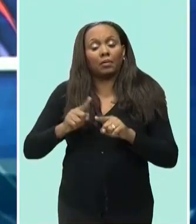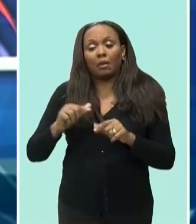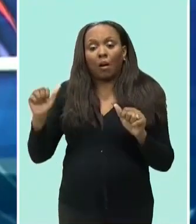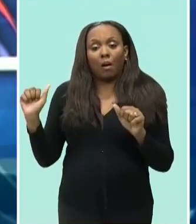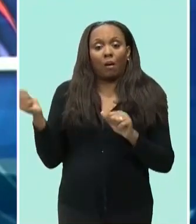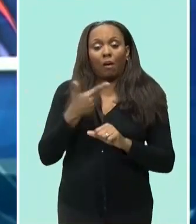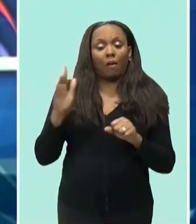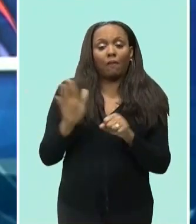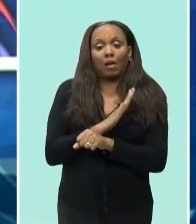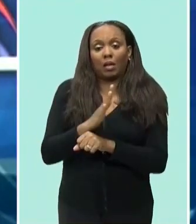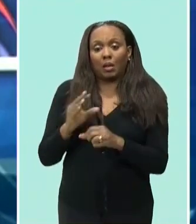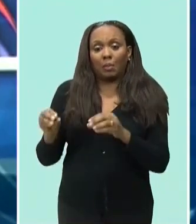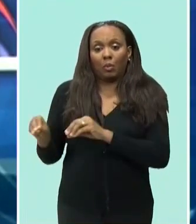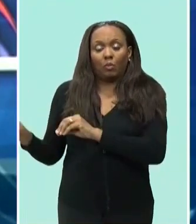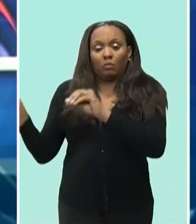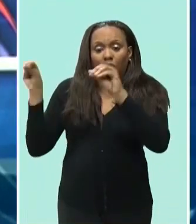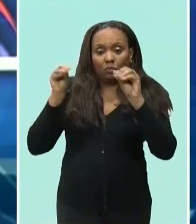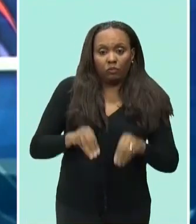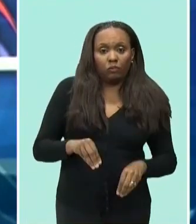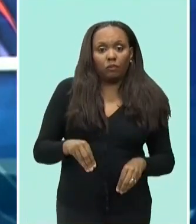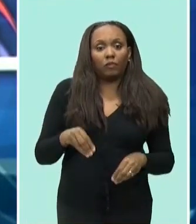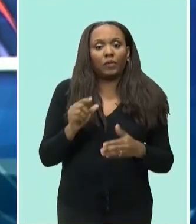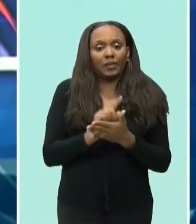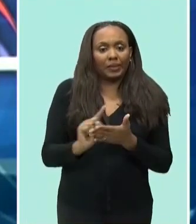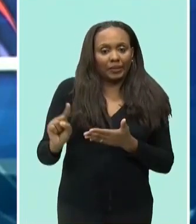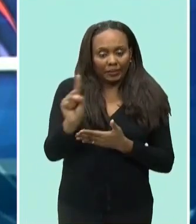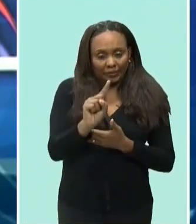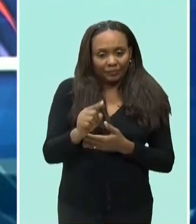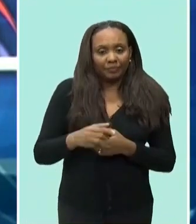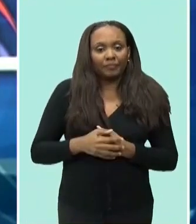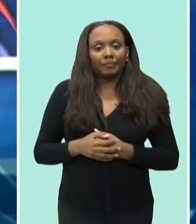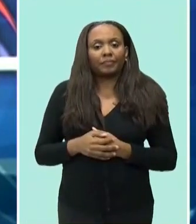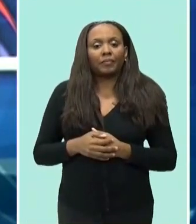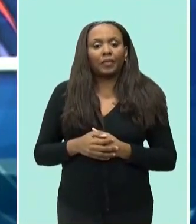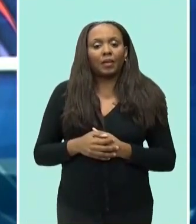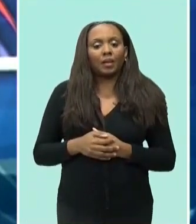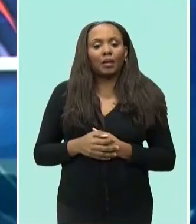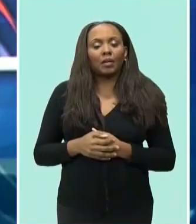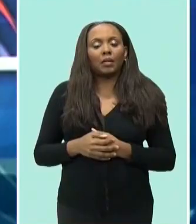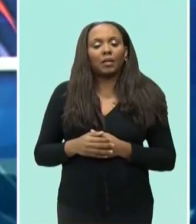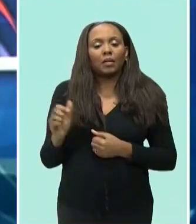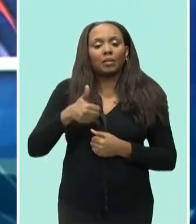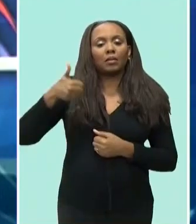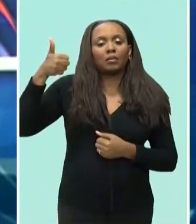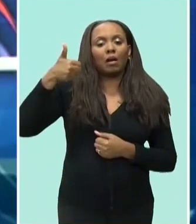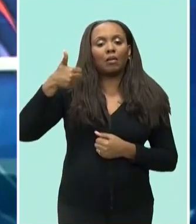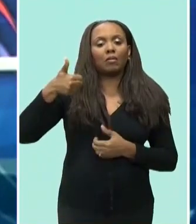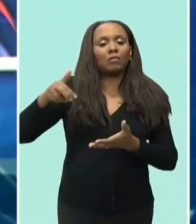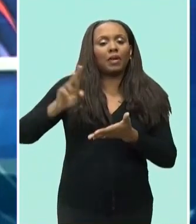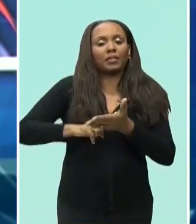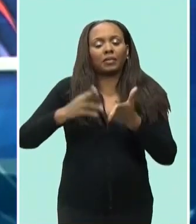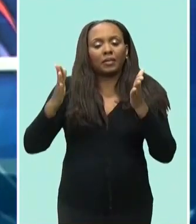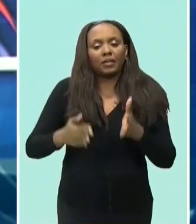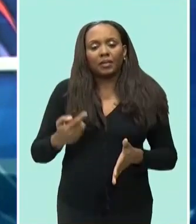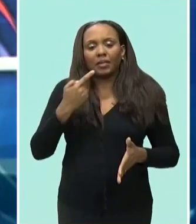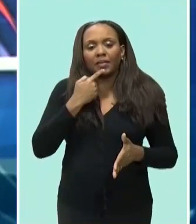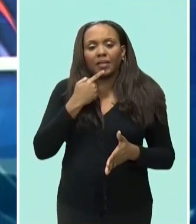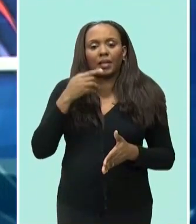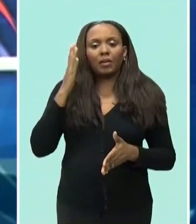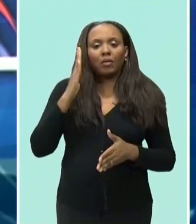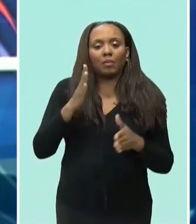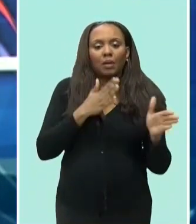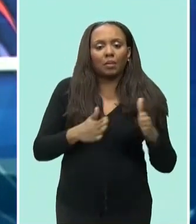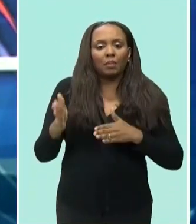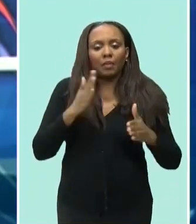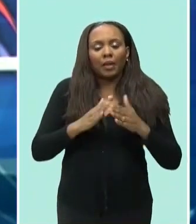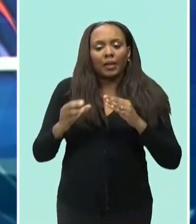the end of the week to start work officially from Monday. Mrs. Cook-Alene also gave the assurance that a maintenance plan will be in place